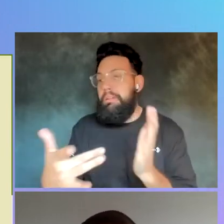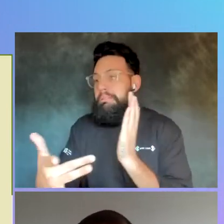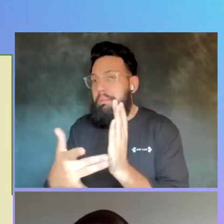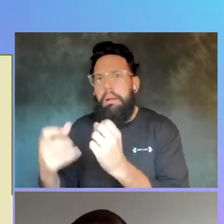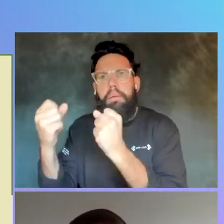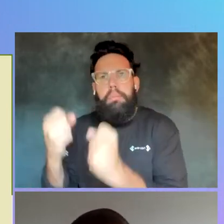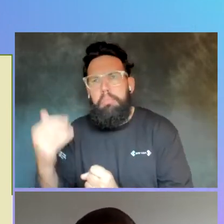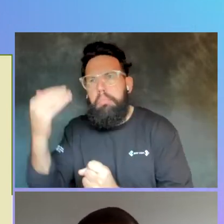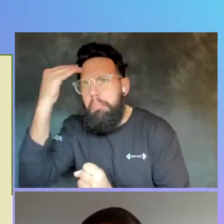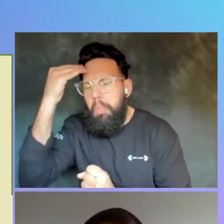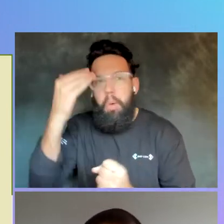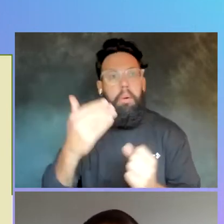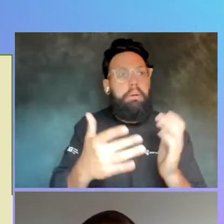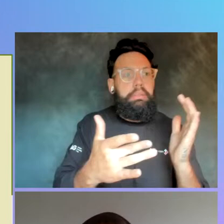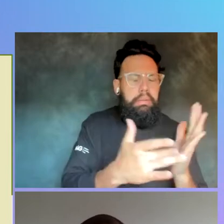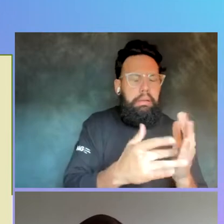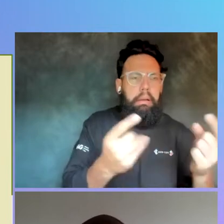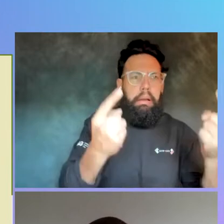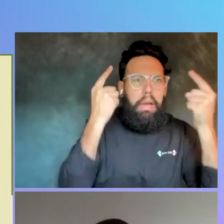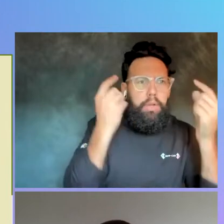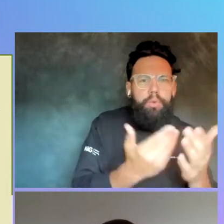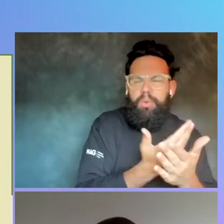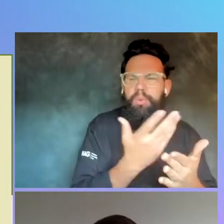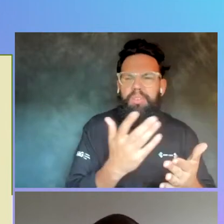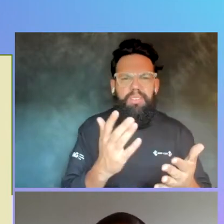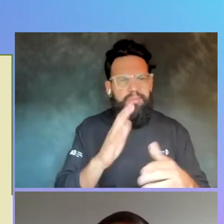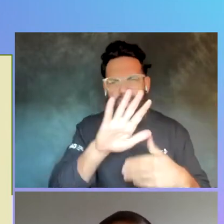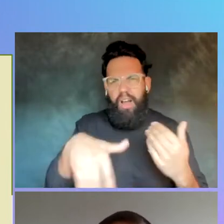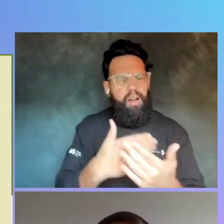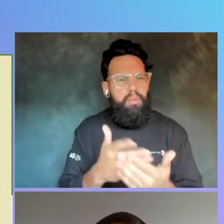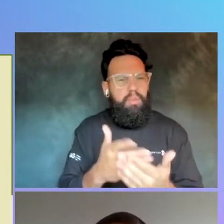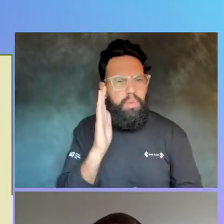bring into your team and workflow.